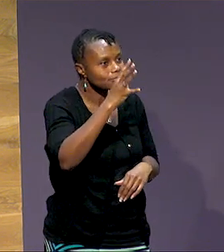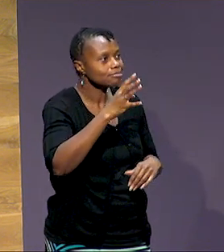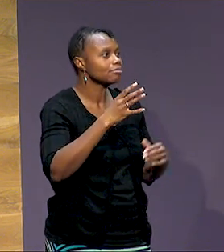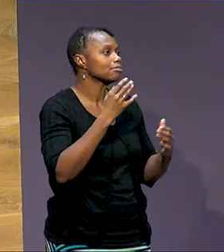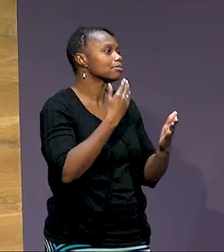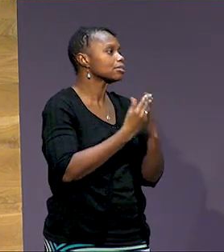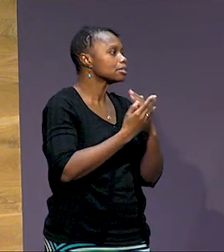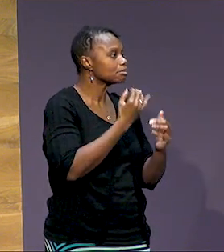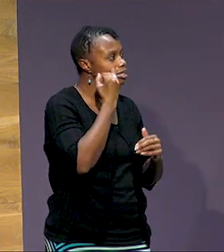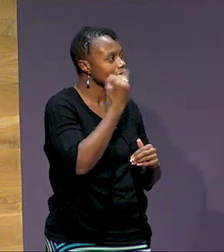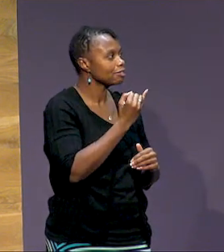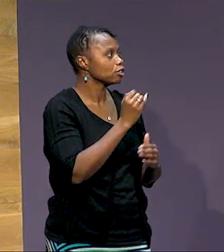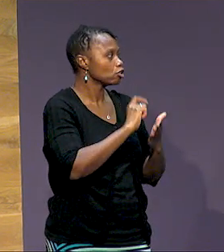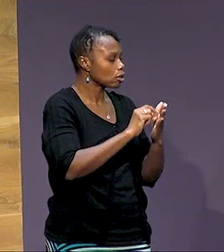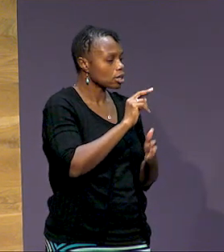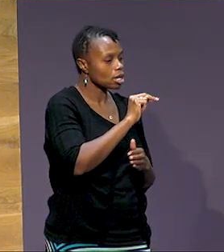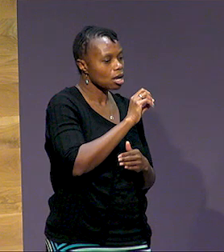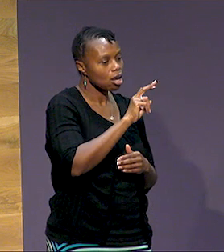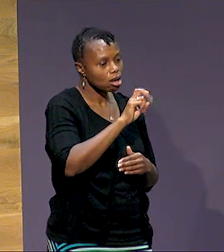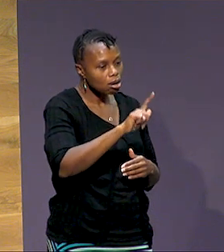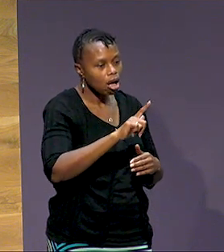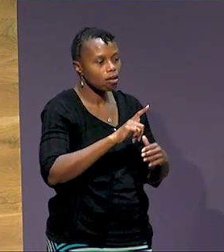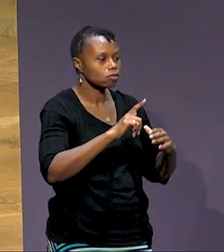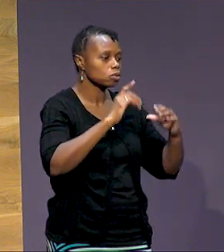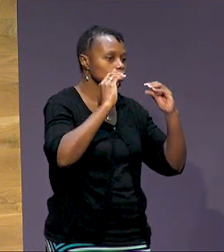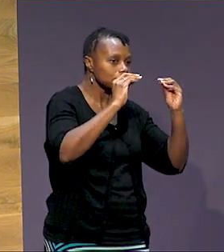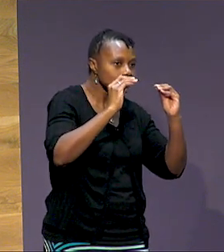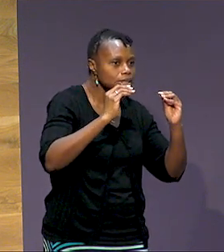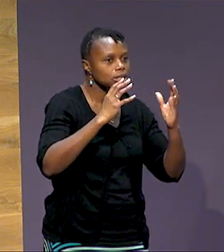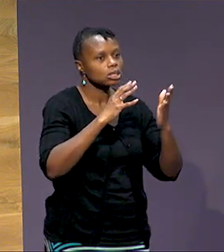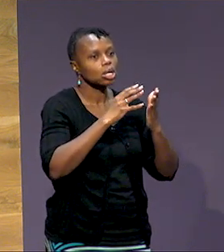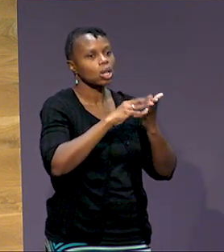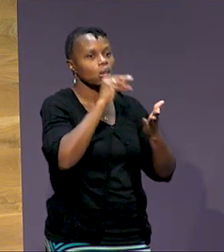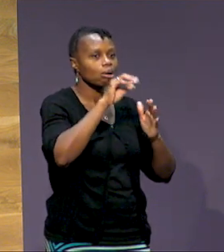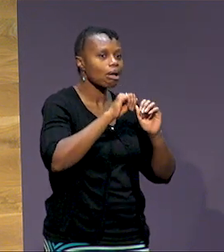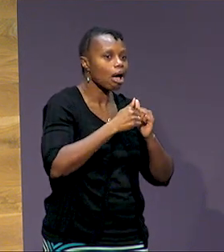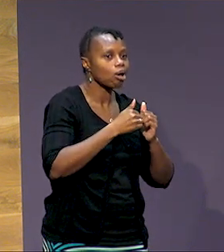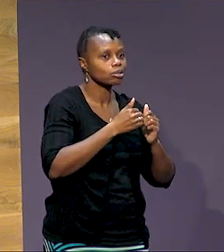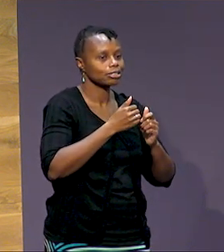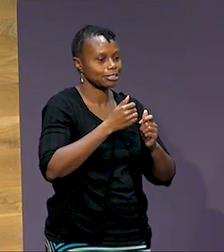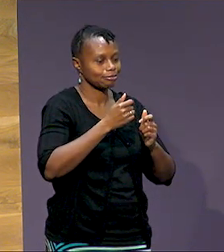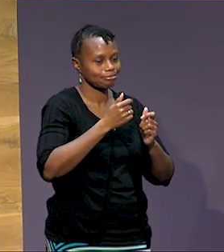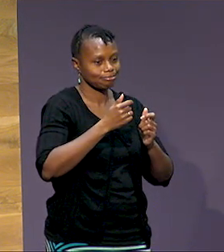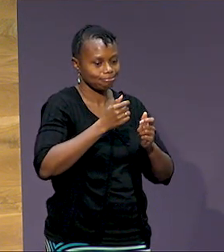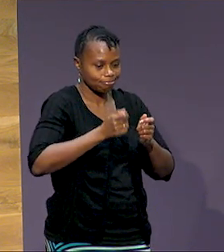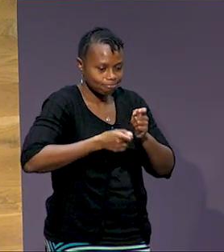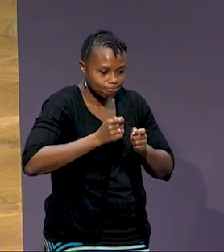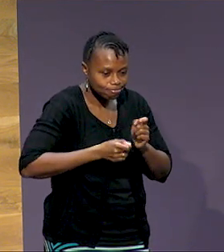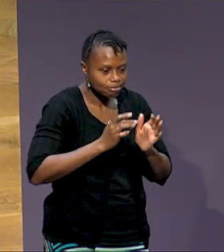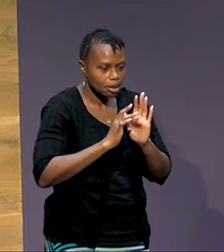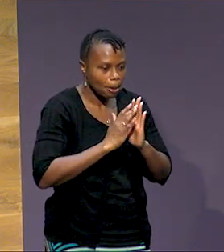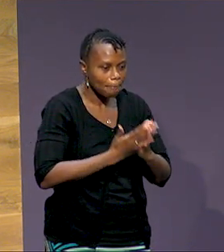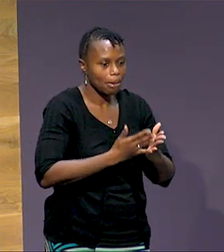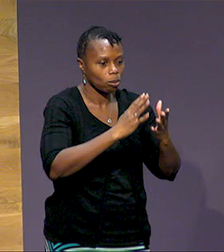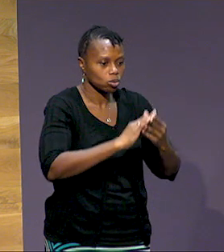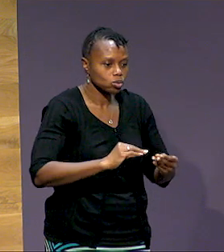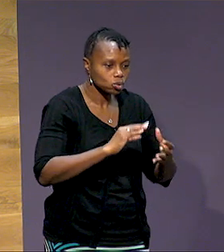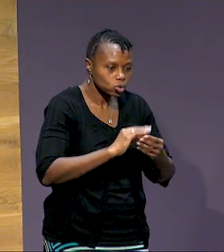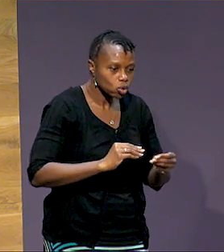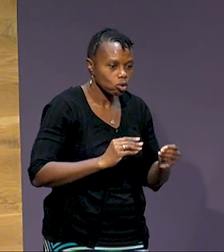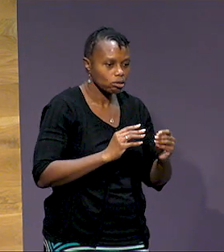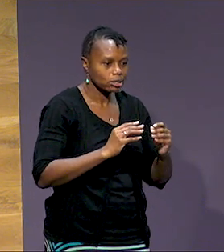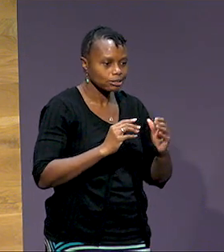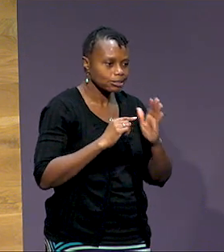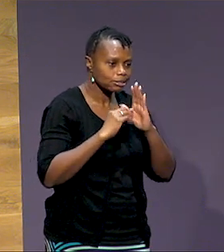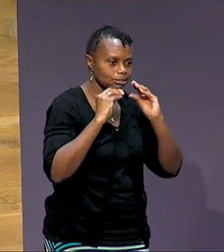even teaching and learning how to deconstruct biblical narratives to reconstruct them for a new audience, it's